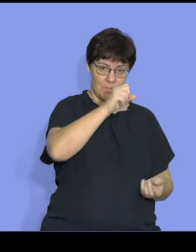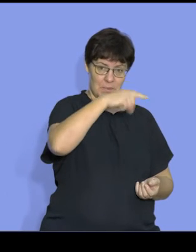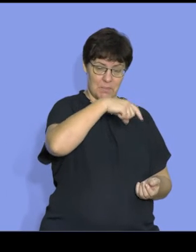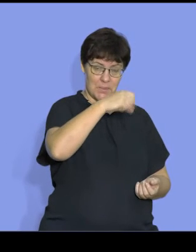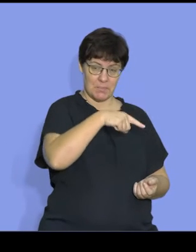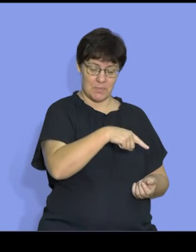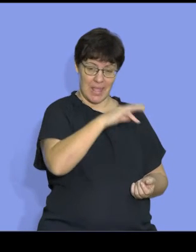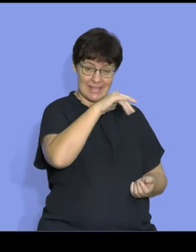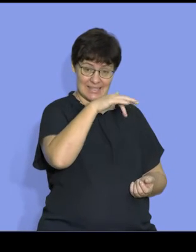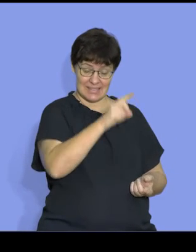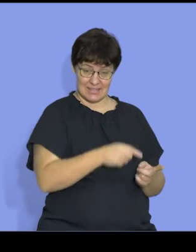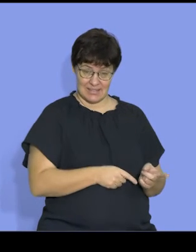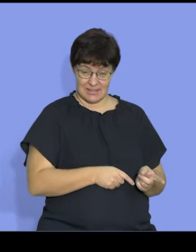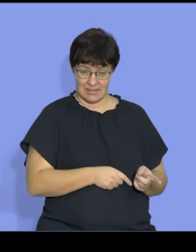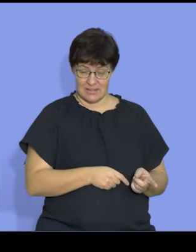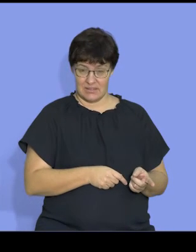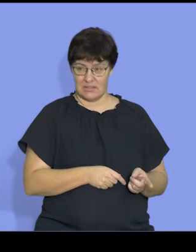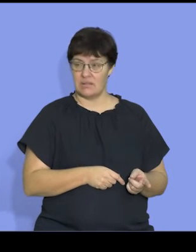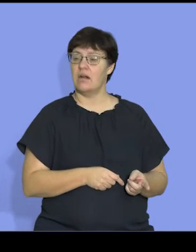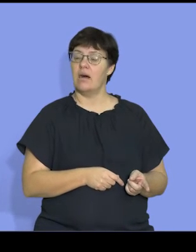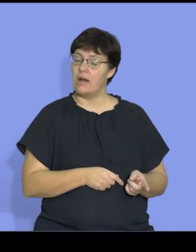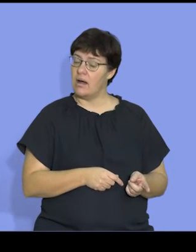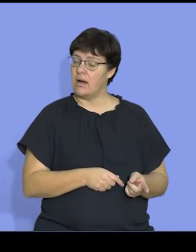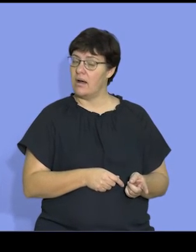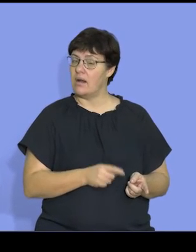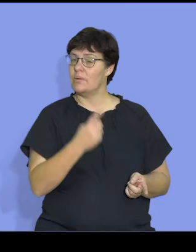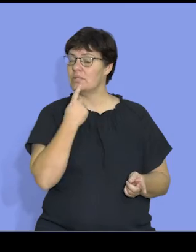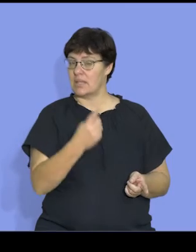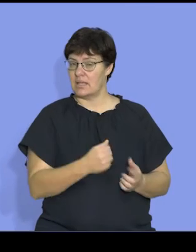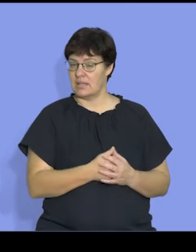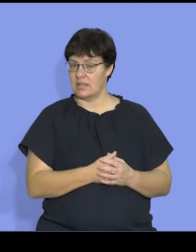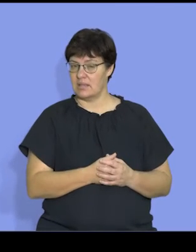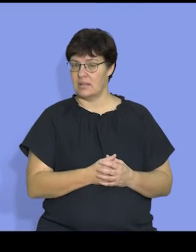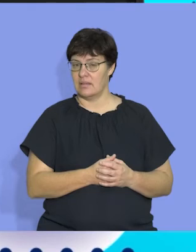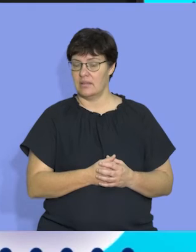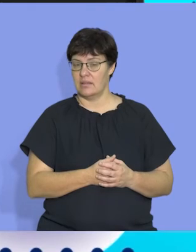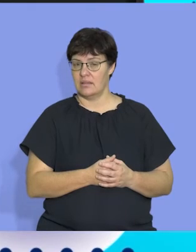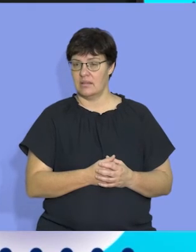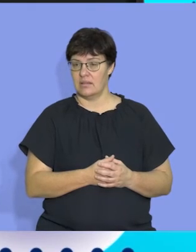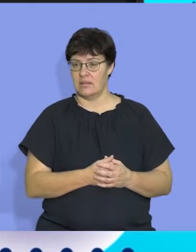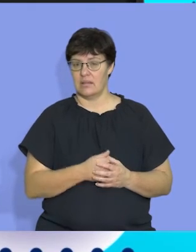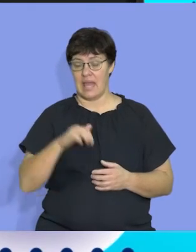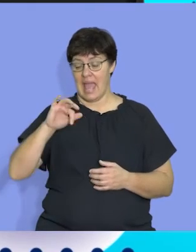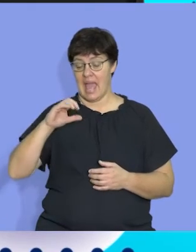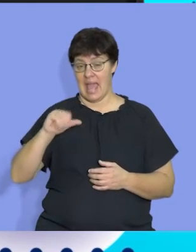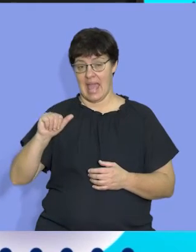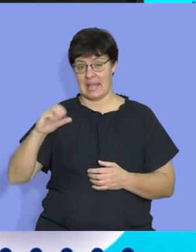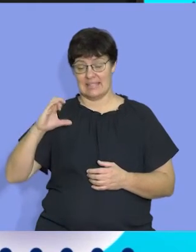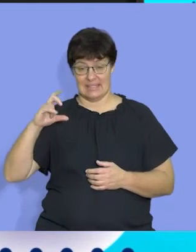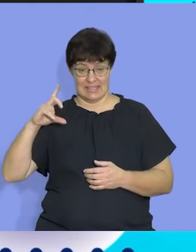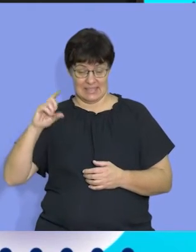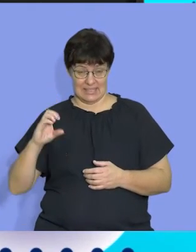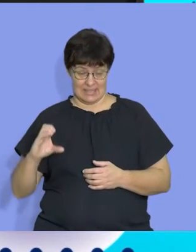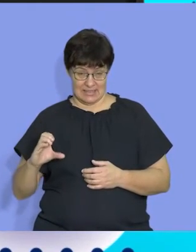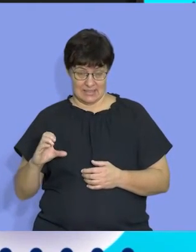occurs now? Now we have to go back and say, if you have an acidic solution, okay, and